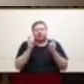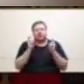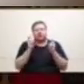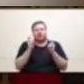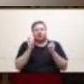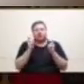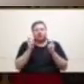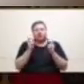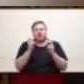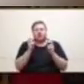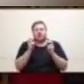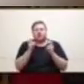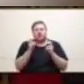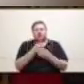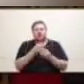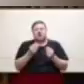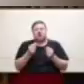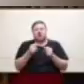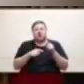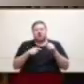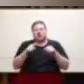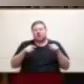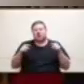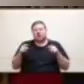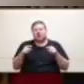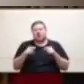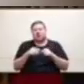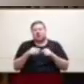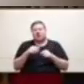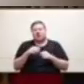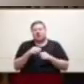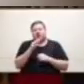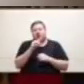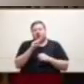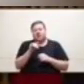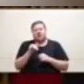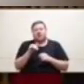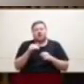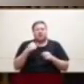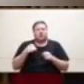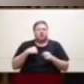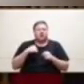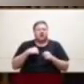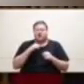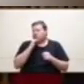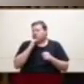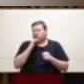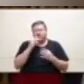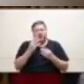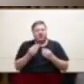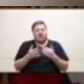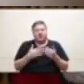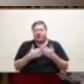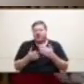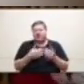material irregularity, in the sense of MI, the municipality did not have any in